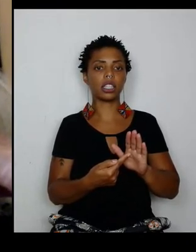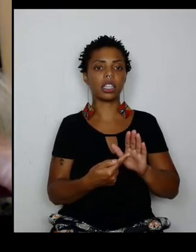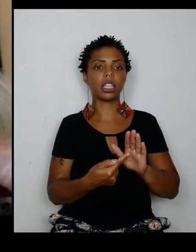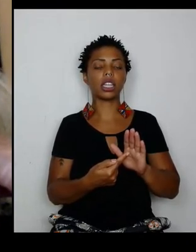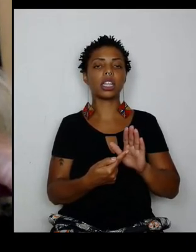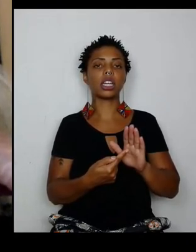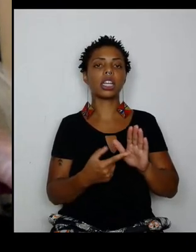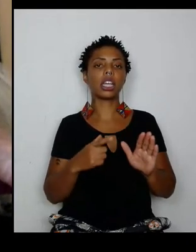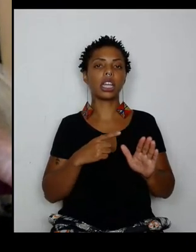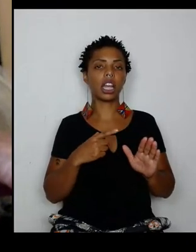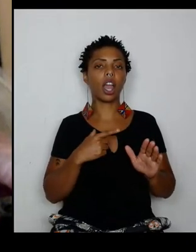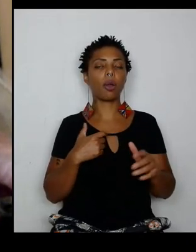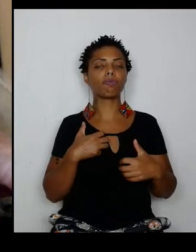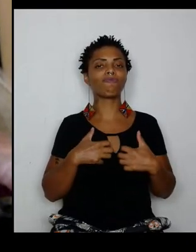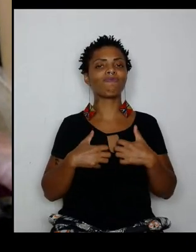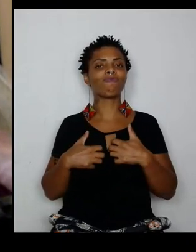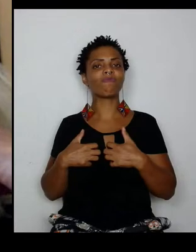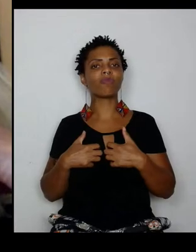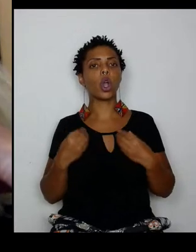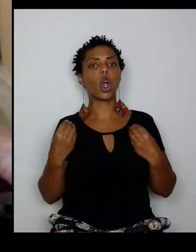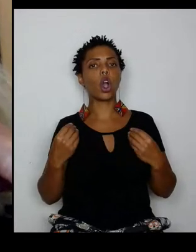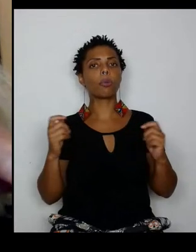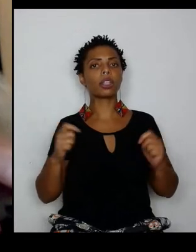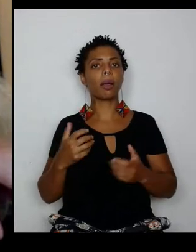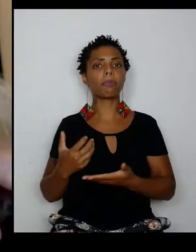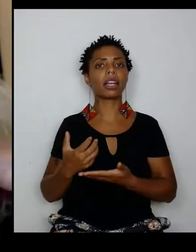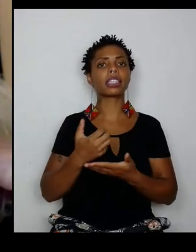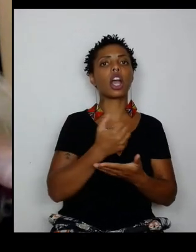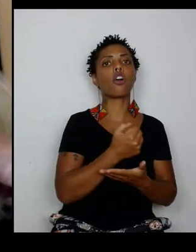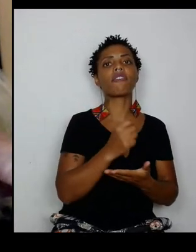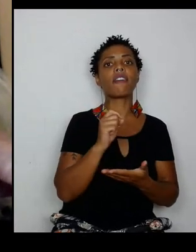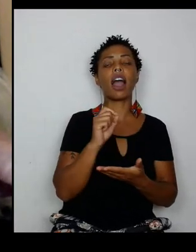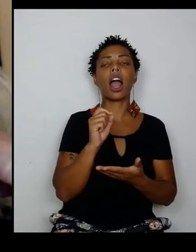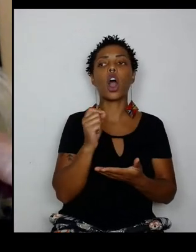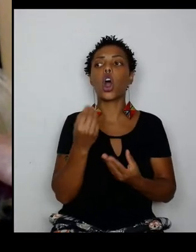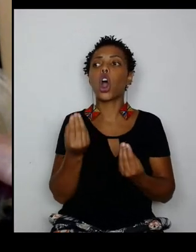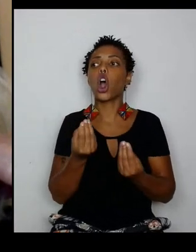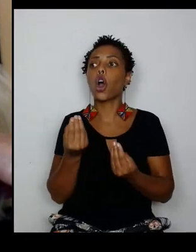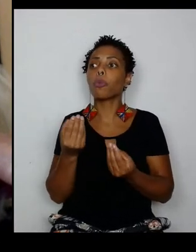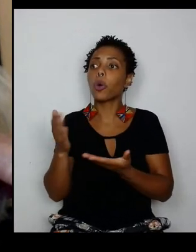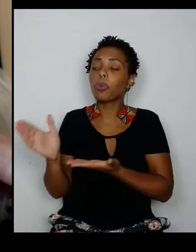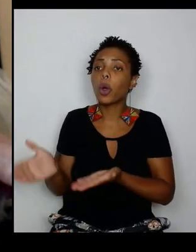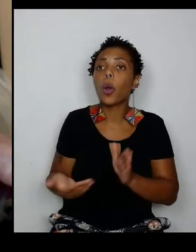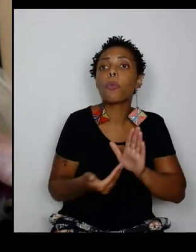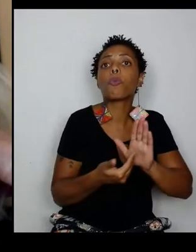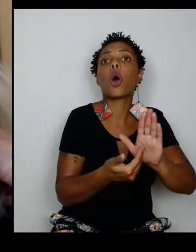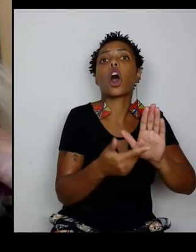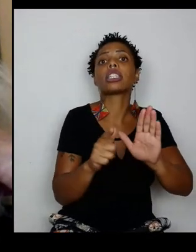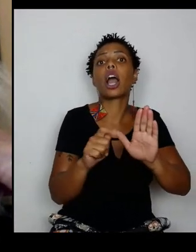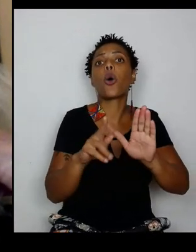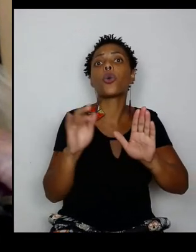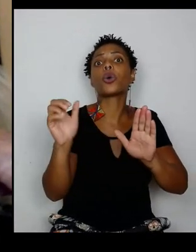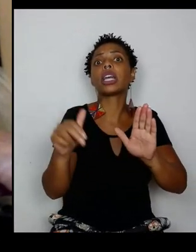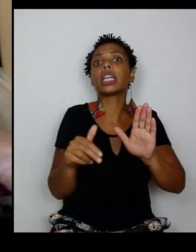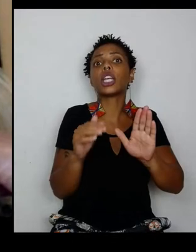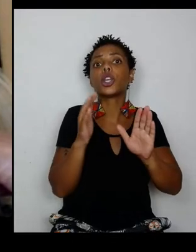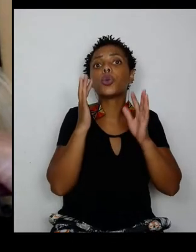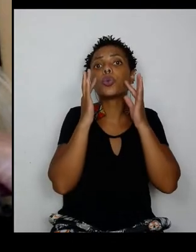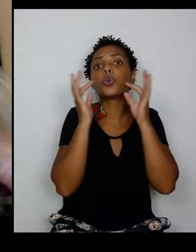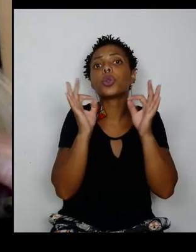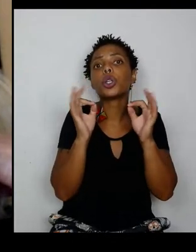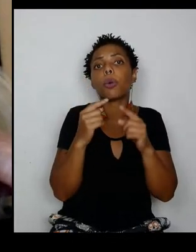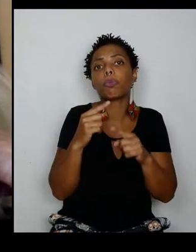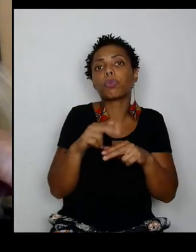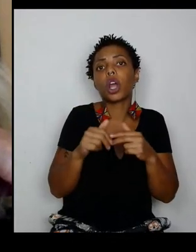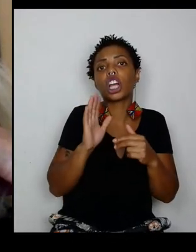gauguin from an indictment that has been made about uh his